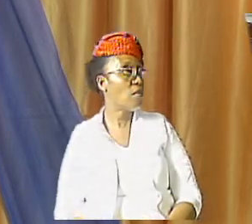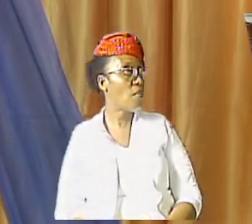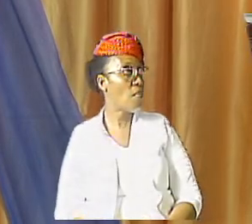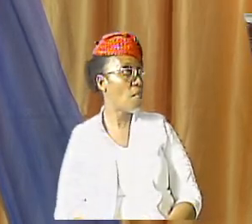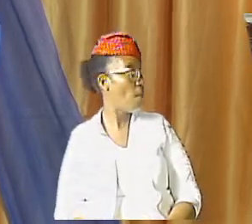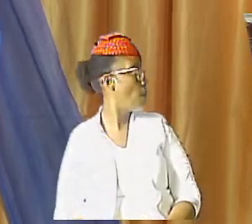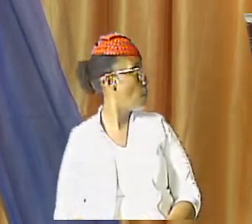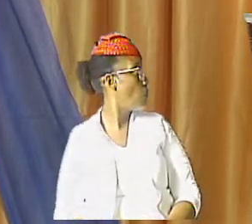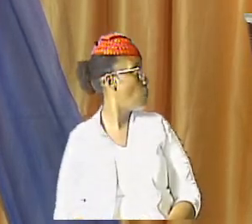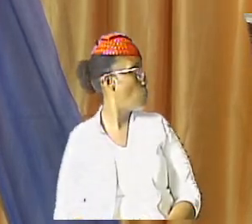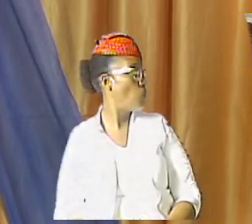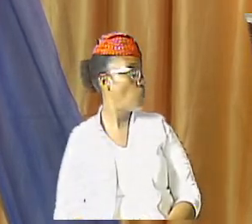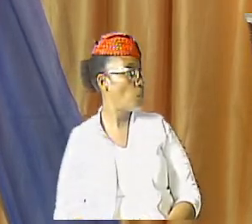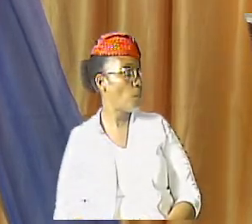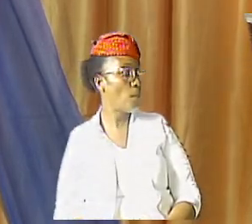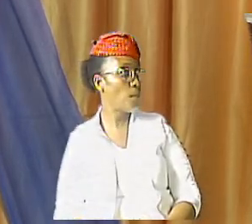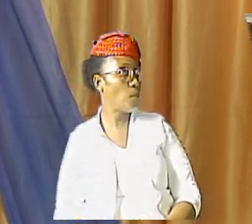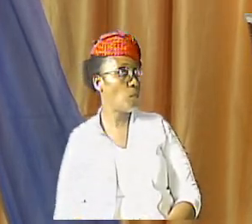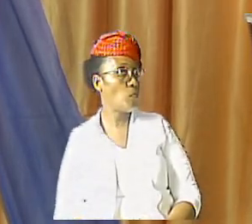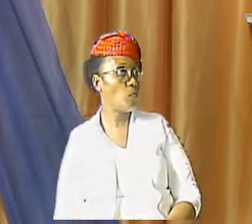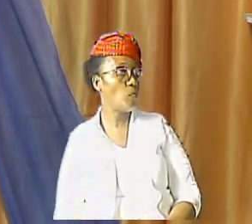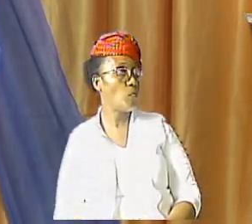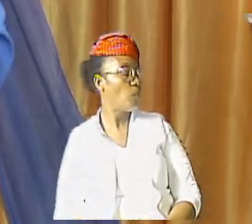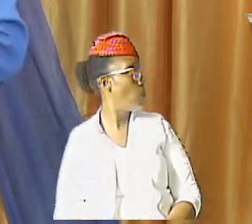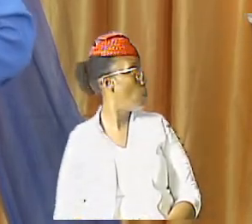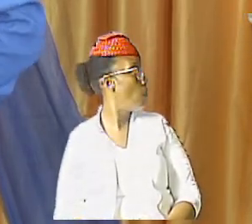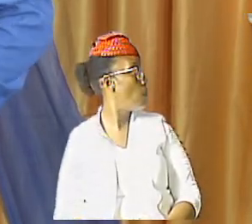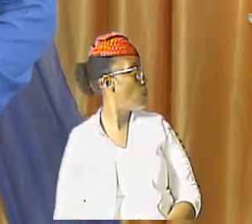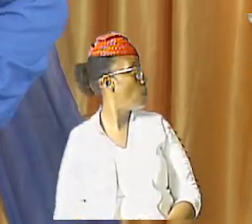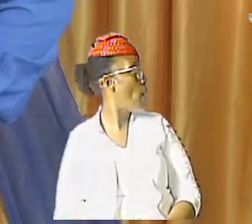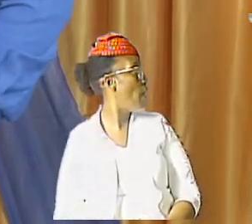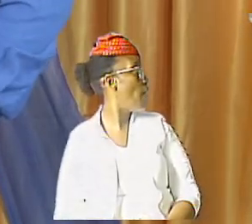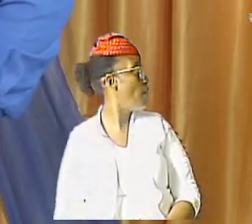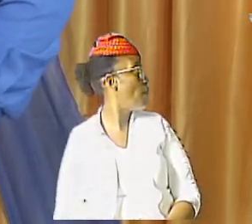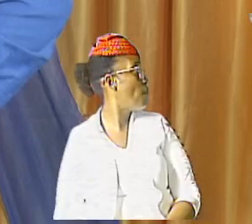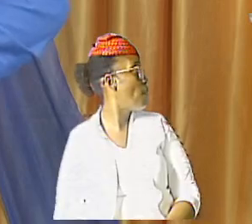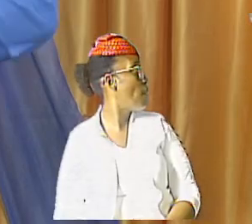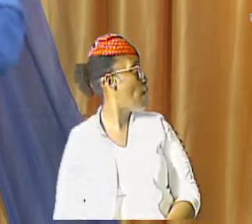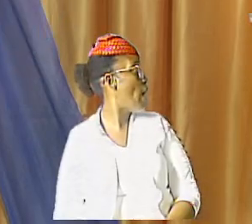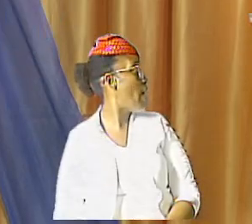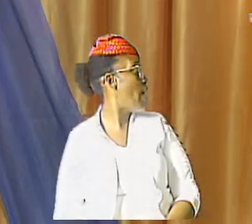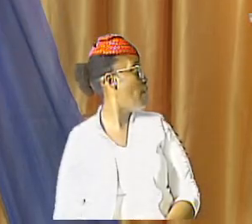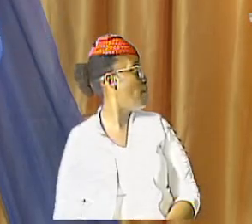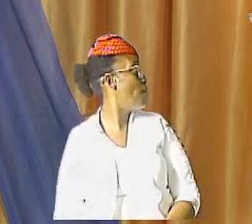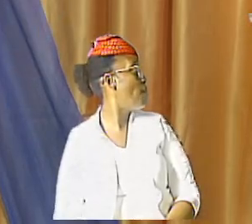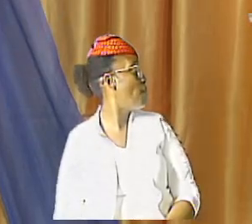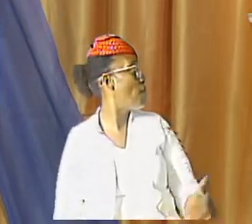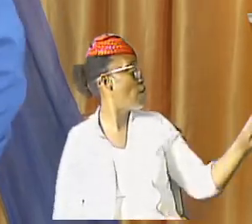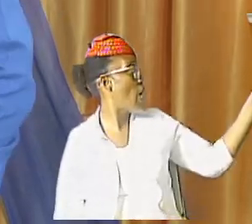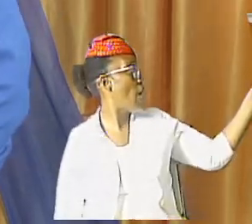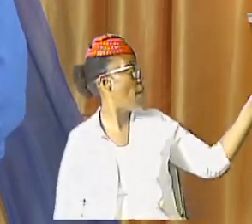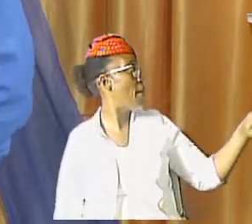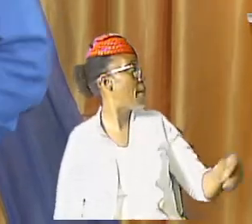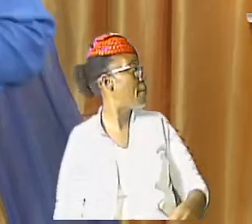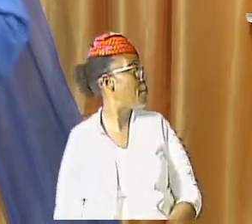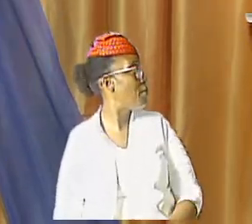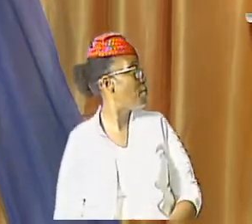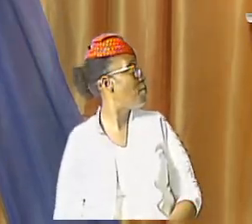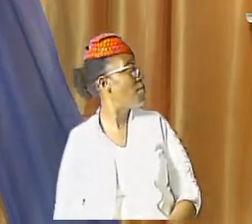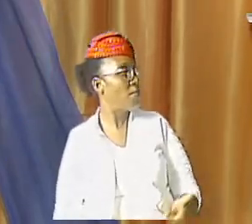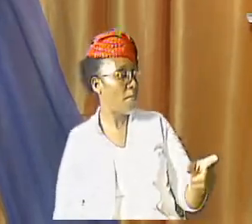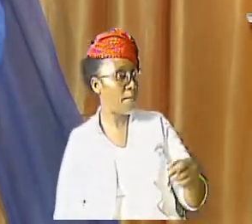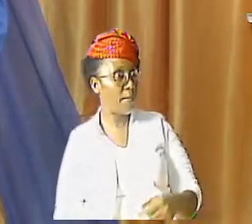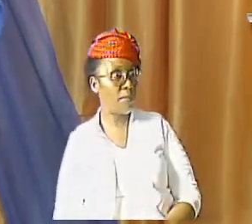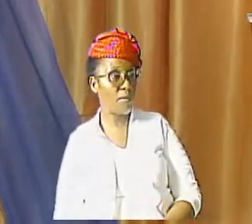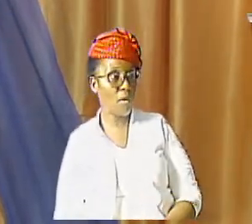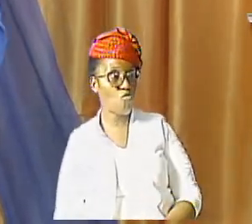It's 20 years this year, 20 years since we have been together. Yes, isn't she glowing, eh? Yes, you